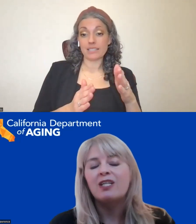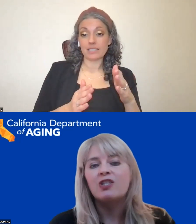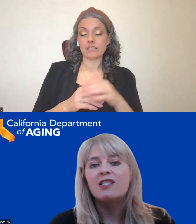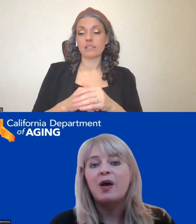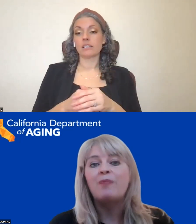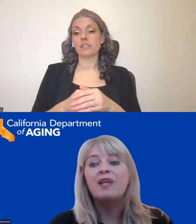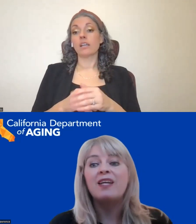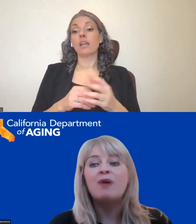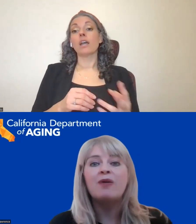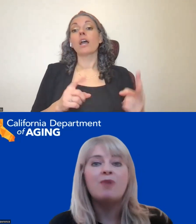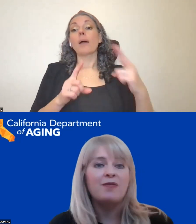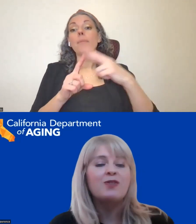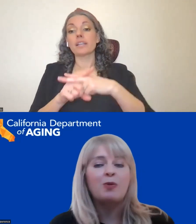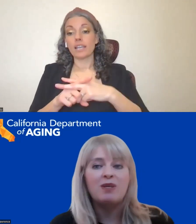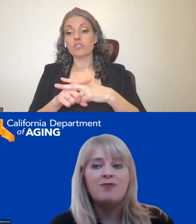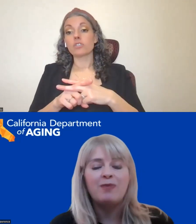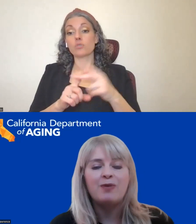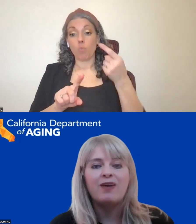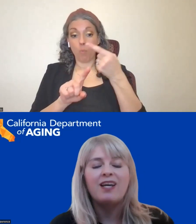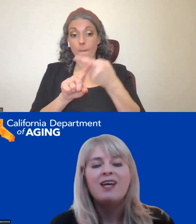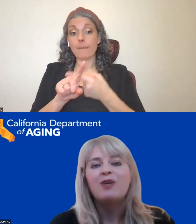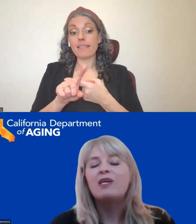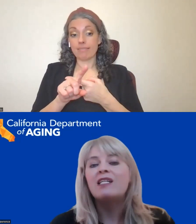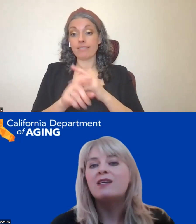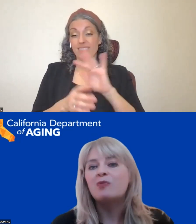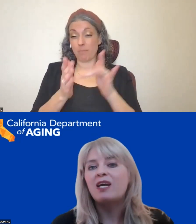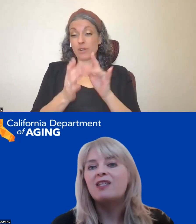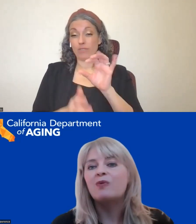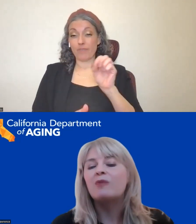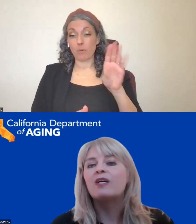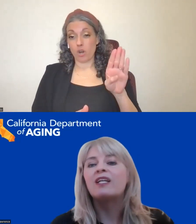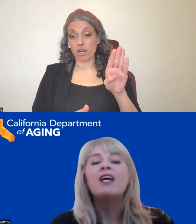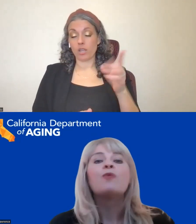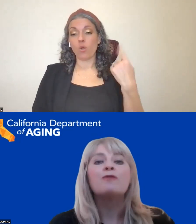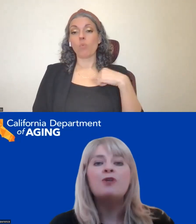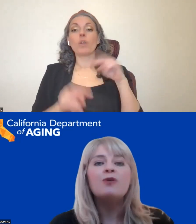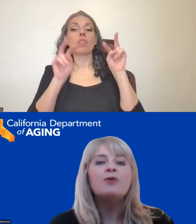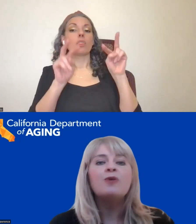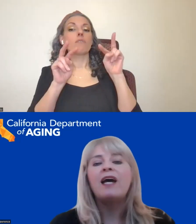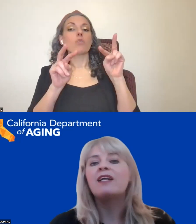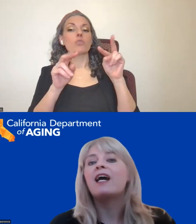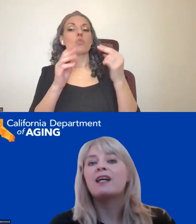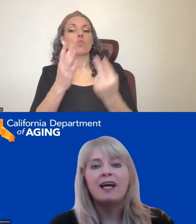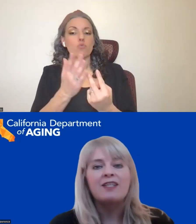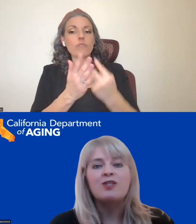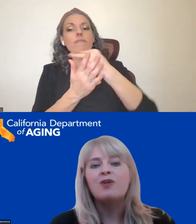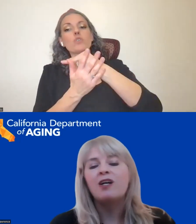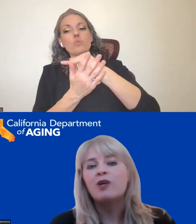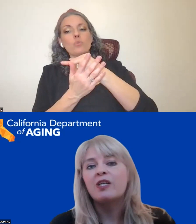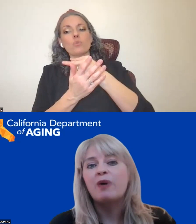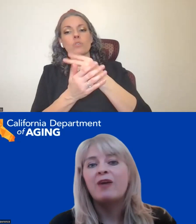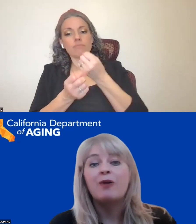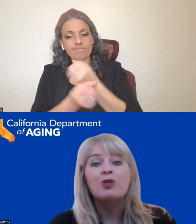for applications in about a month, so mid-February. We anticipate that we would review and